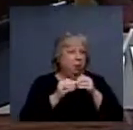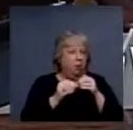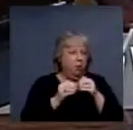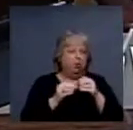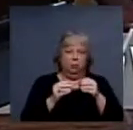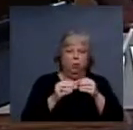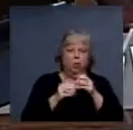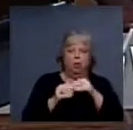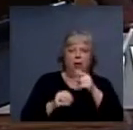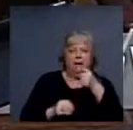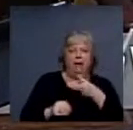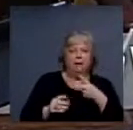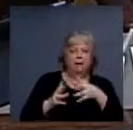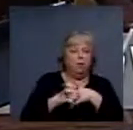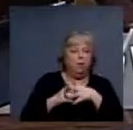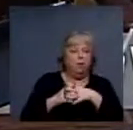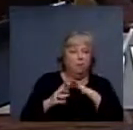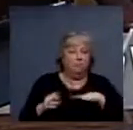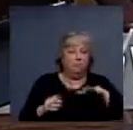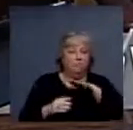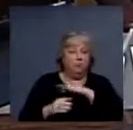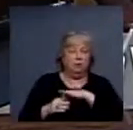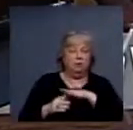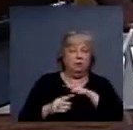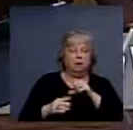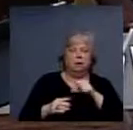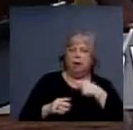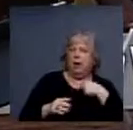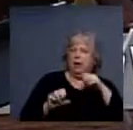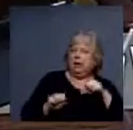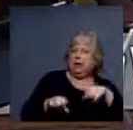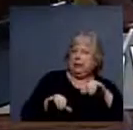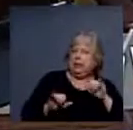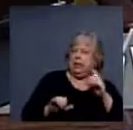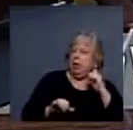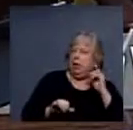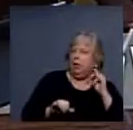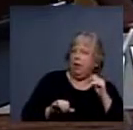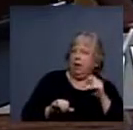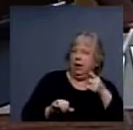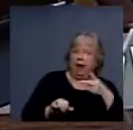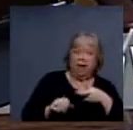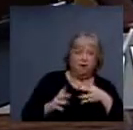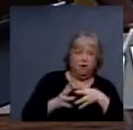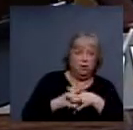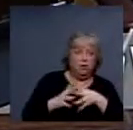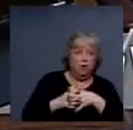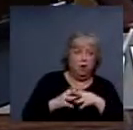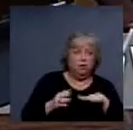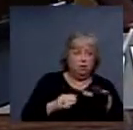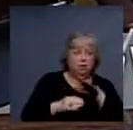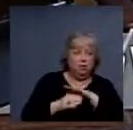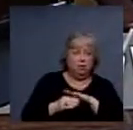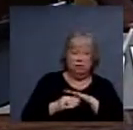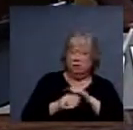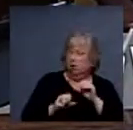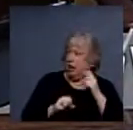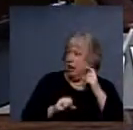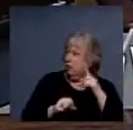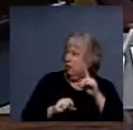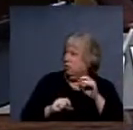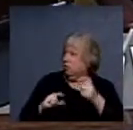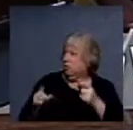more. So I could still hear him at half a football field, would you think, Mayor? Would I be able to hear this